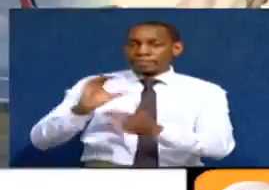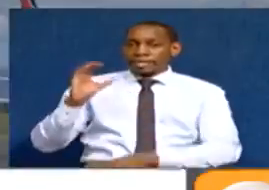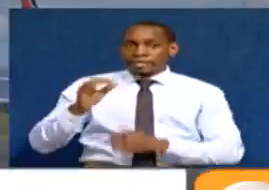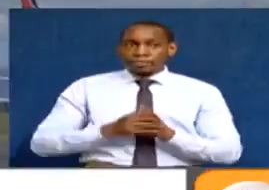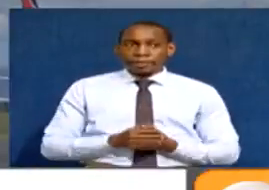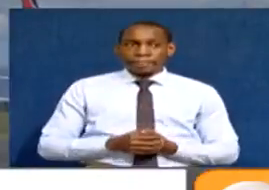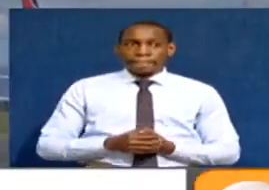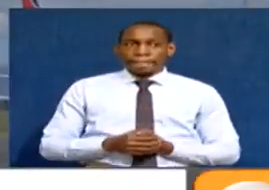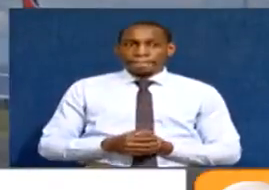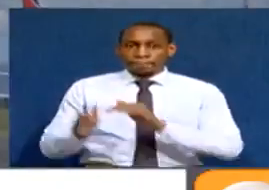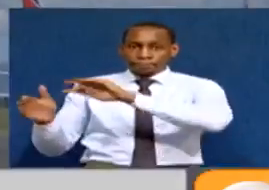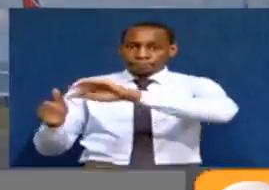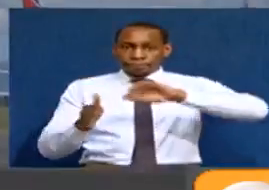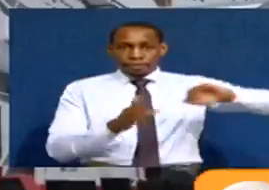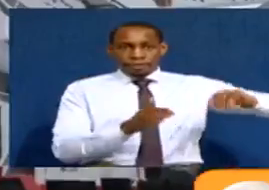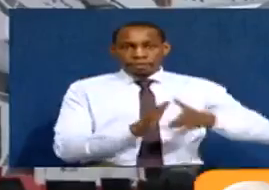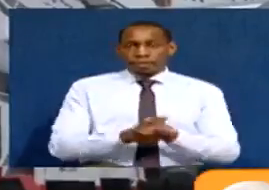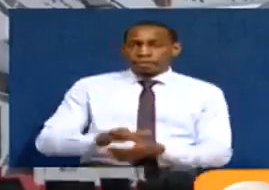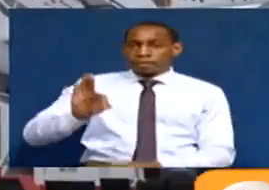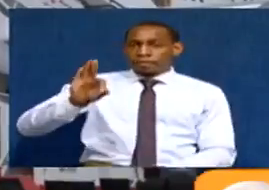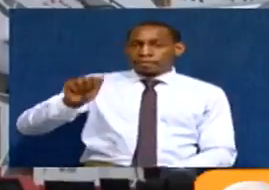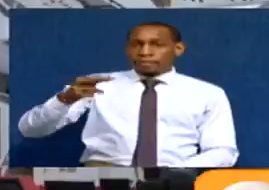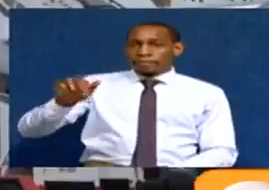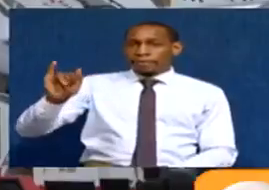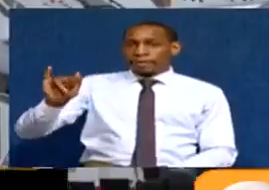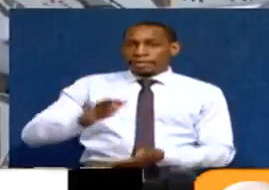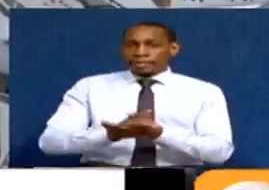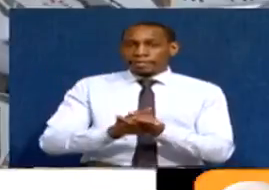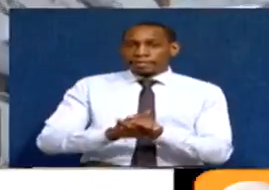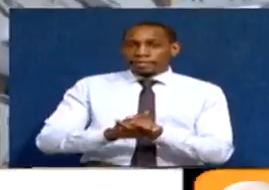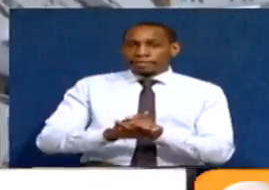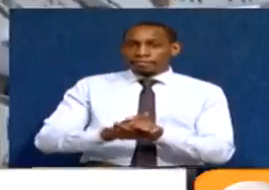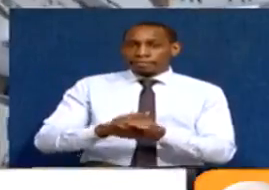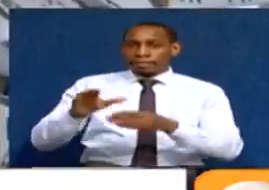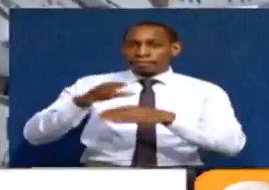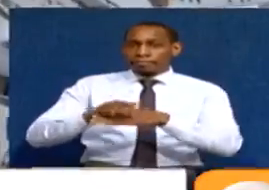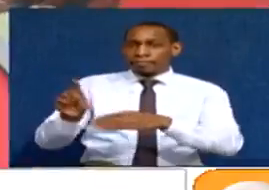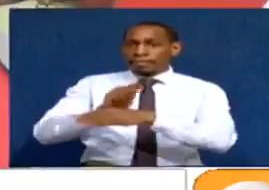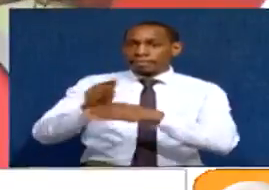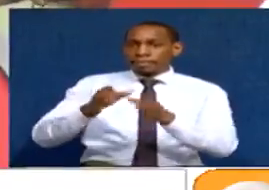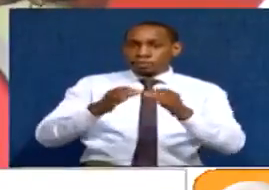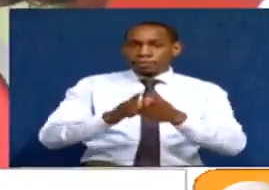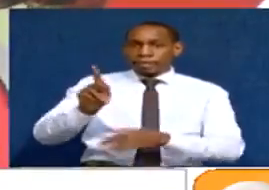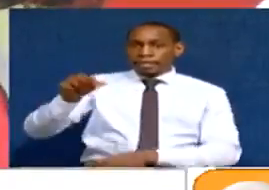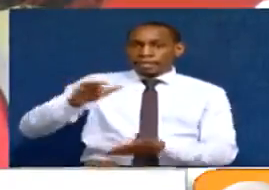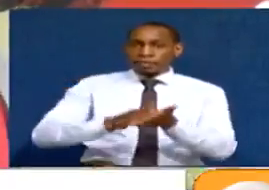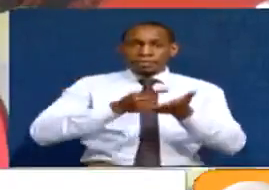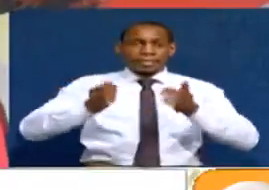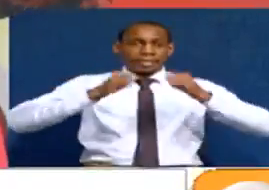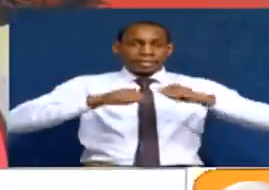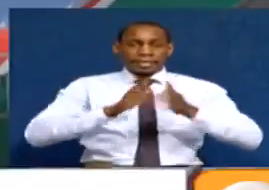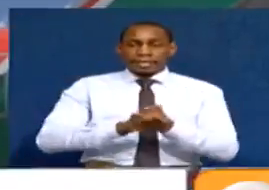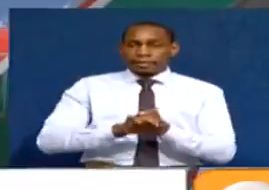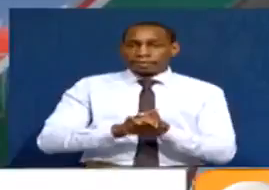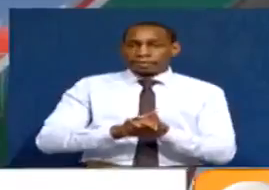customers. And finally, Fahari Aviation, the drone training wing of the National Carrier Kenya Airways, has signed a deal with